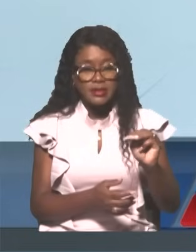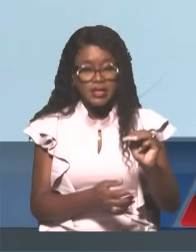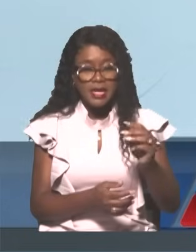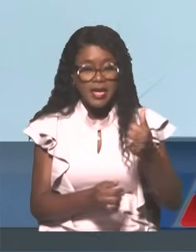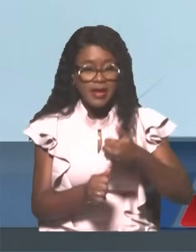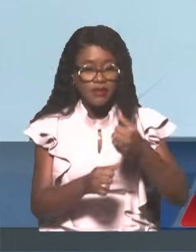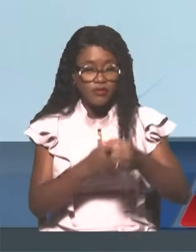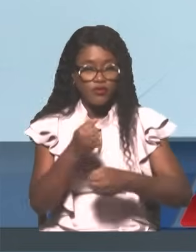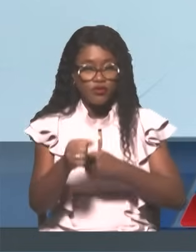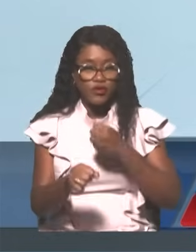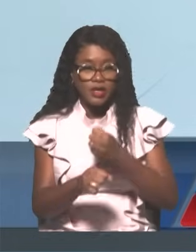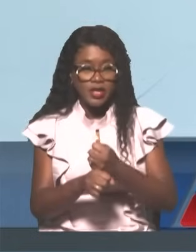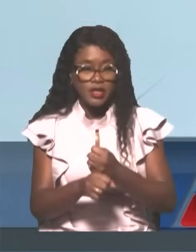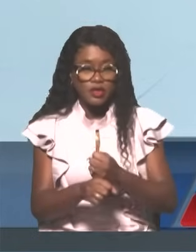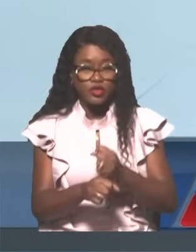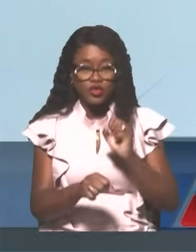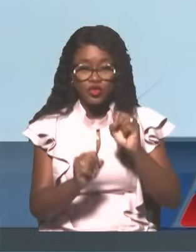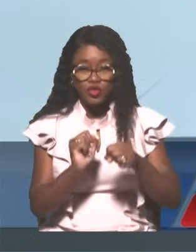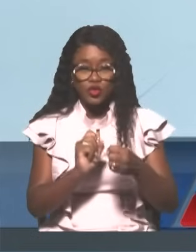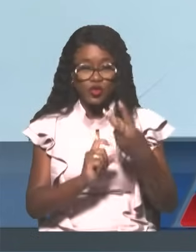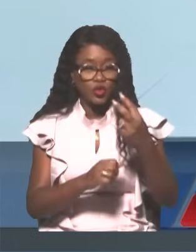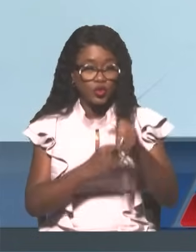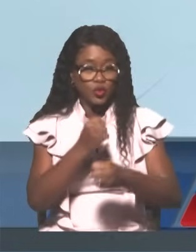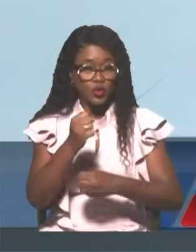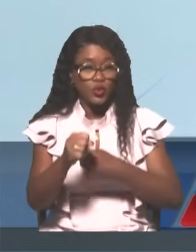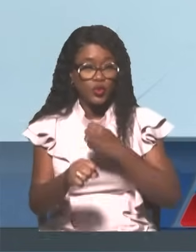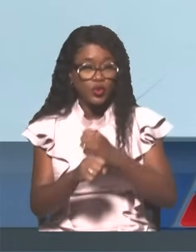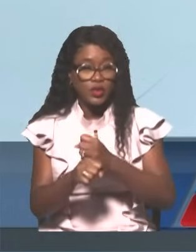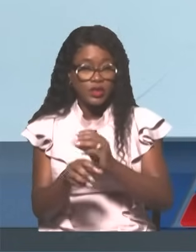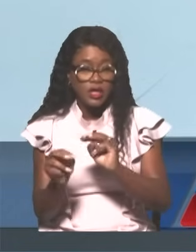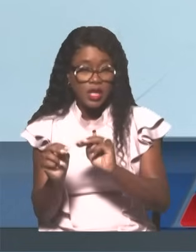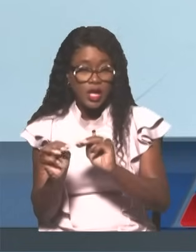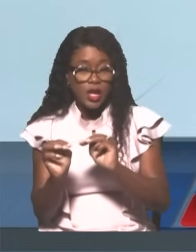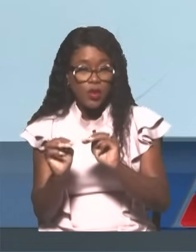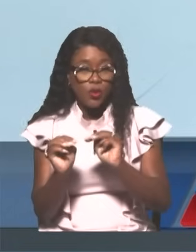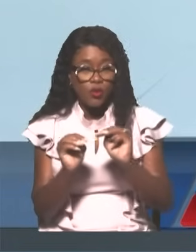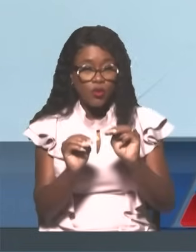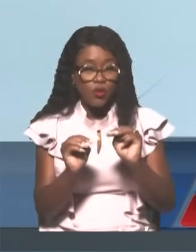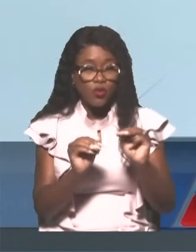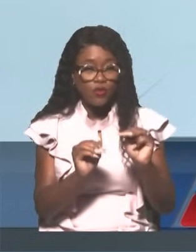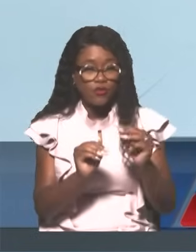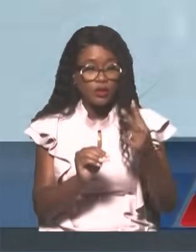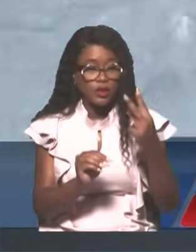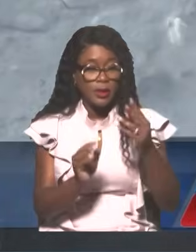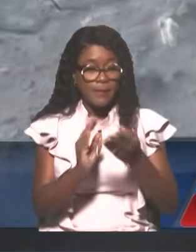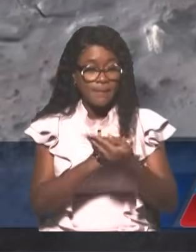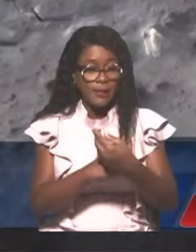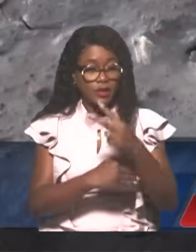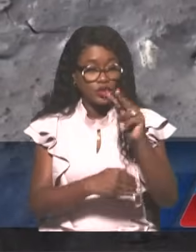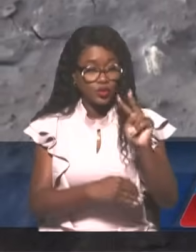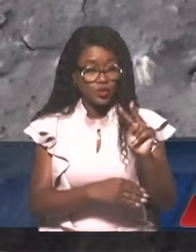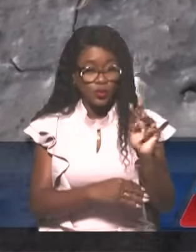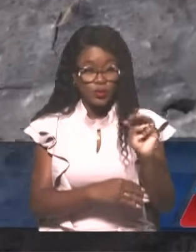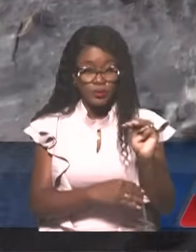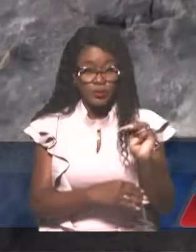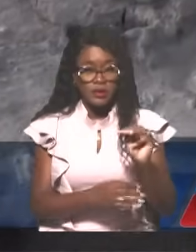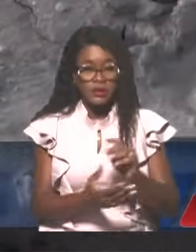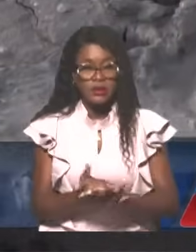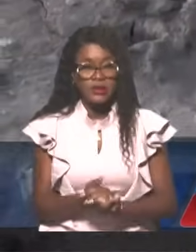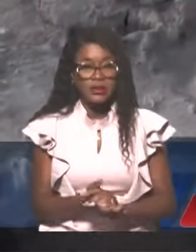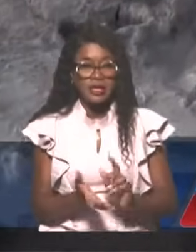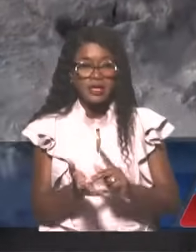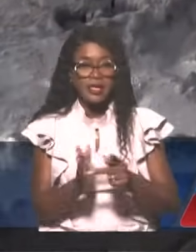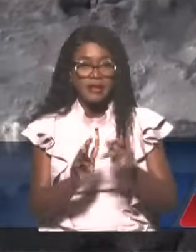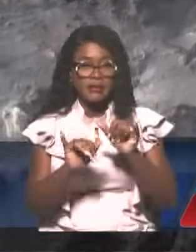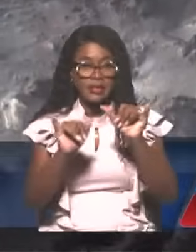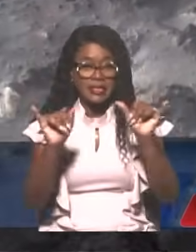this means that in 2 years, it has shifted towards the northwest by 2 meters. This means that the system